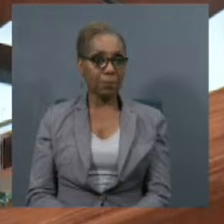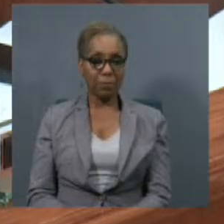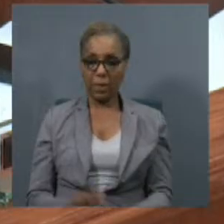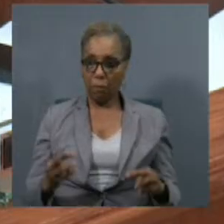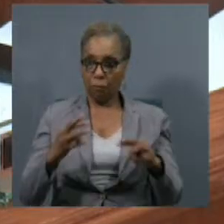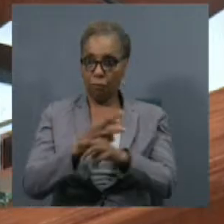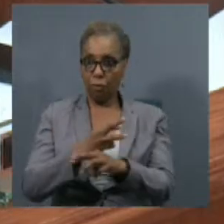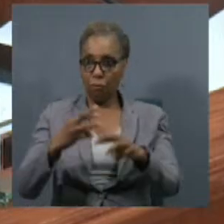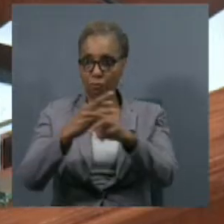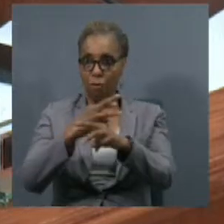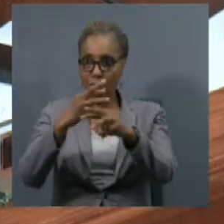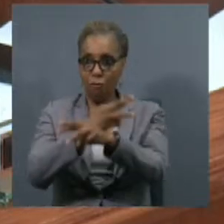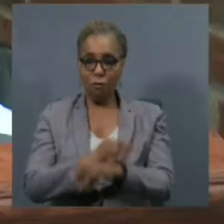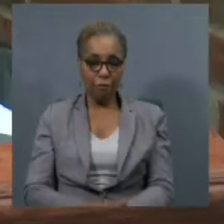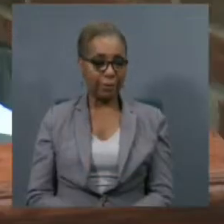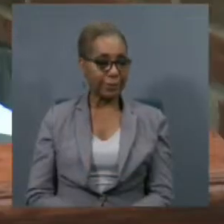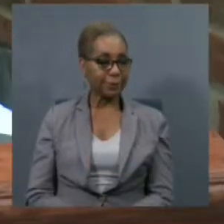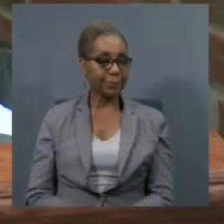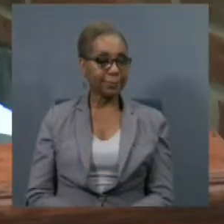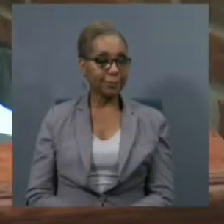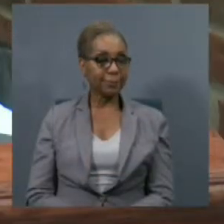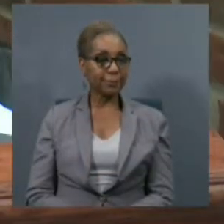Okay.